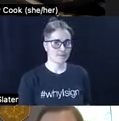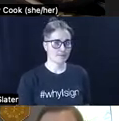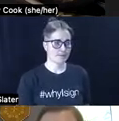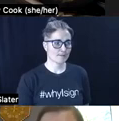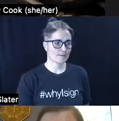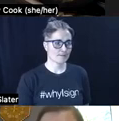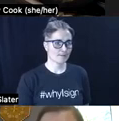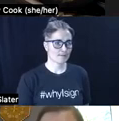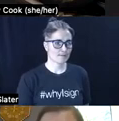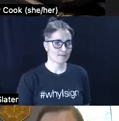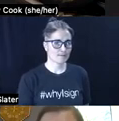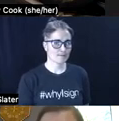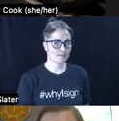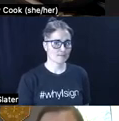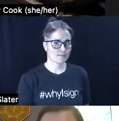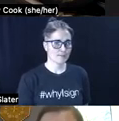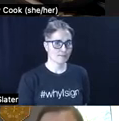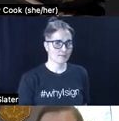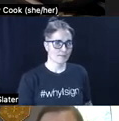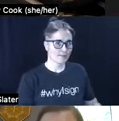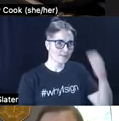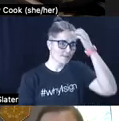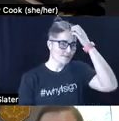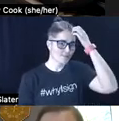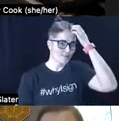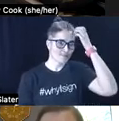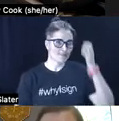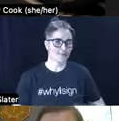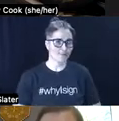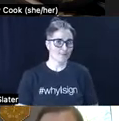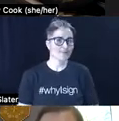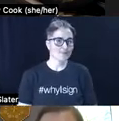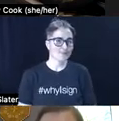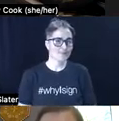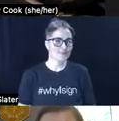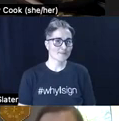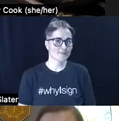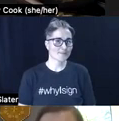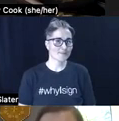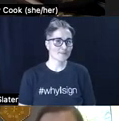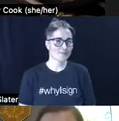So the name is Thwack, and if you can see that